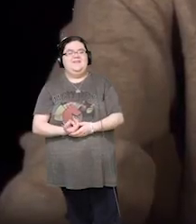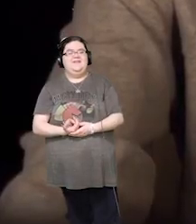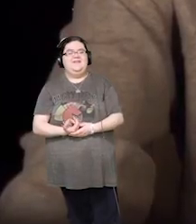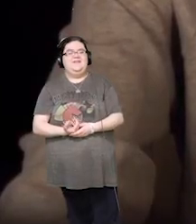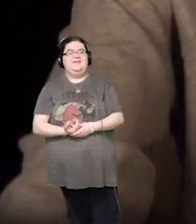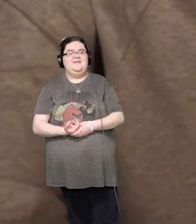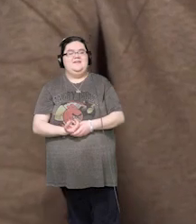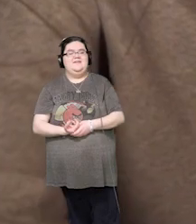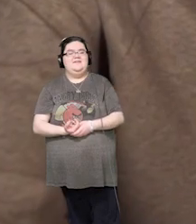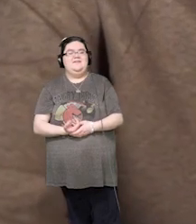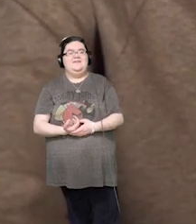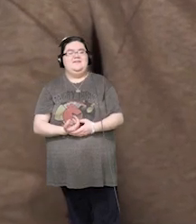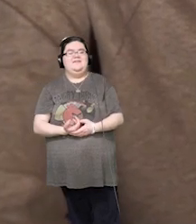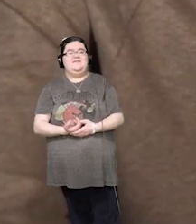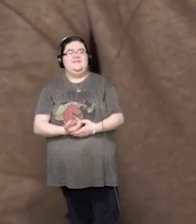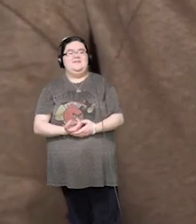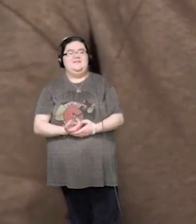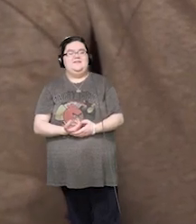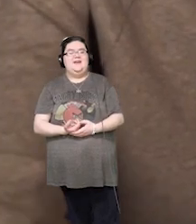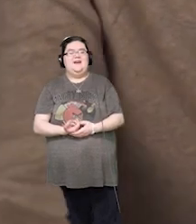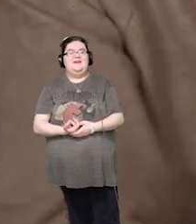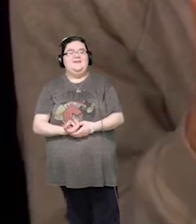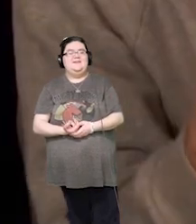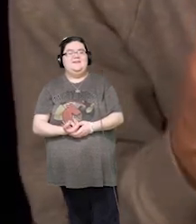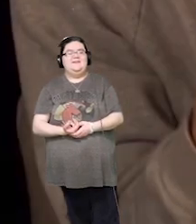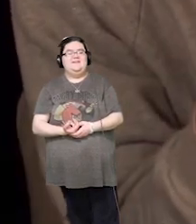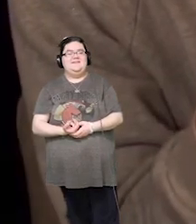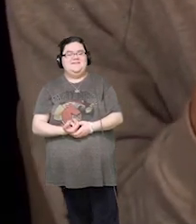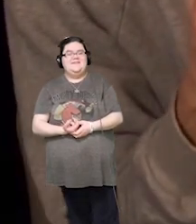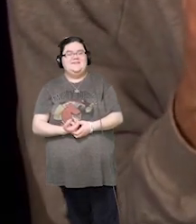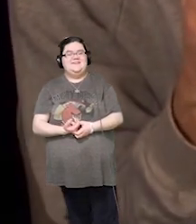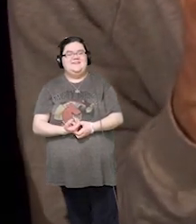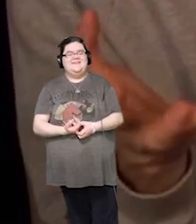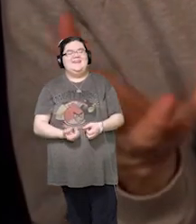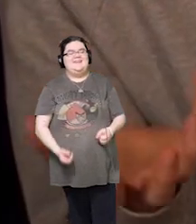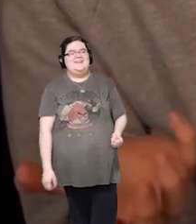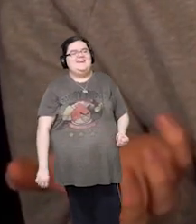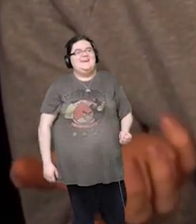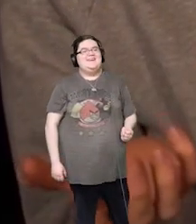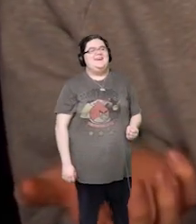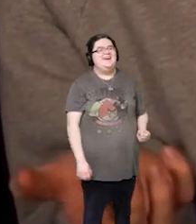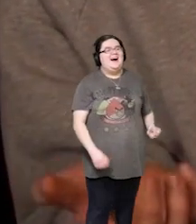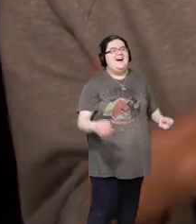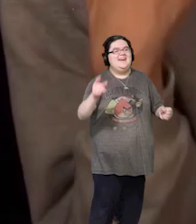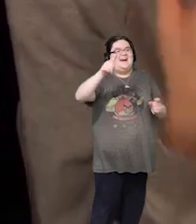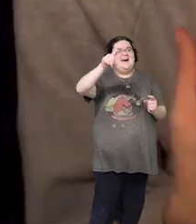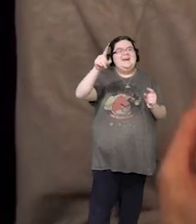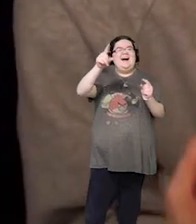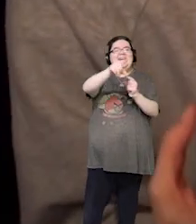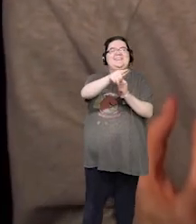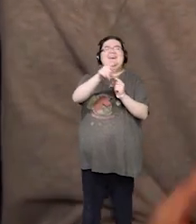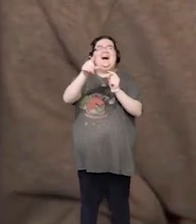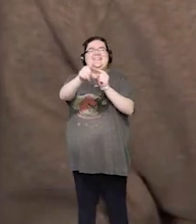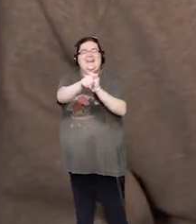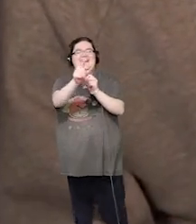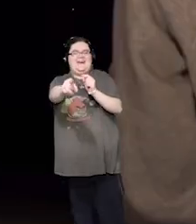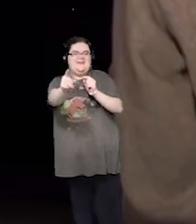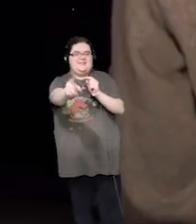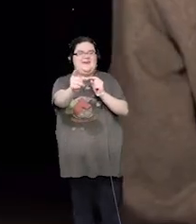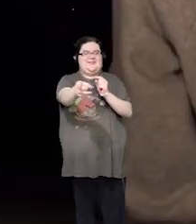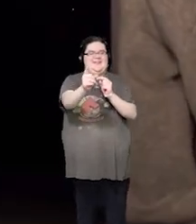Oh, meteor. You said it like meteor. Like more meat. No, meteor. That's why I was saying it's disgusting. You're like meteor stuff.